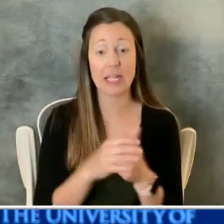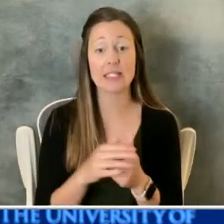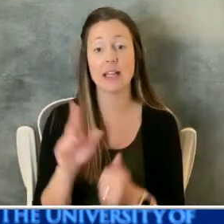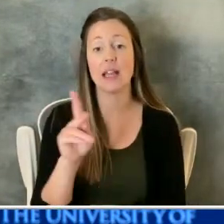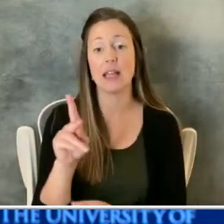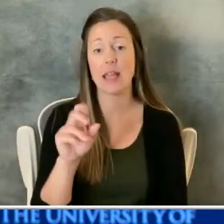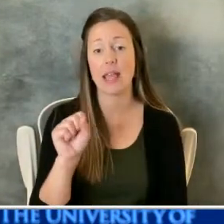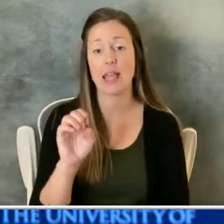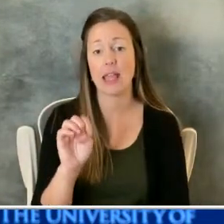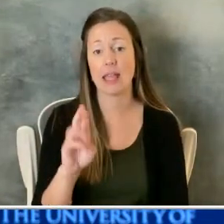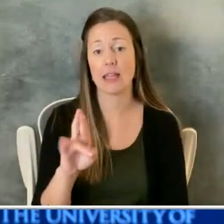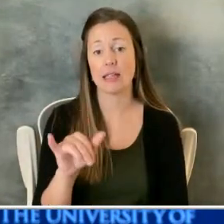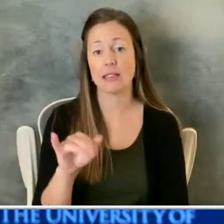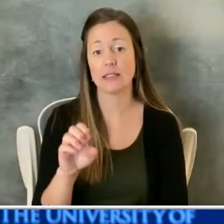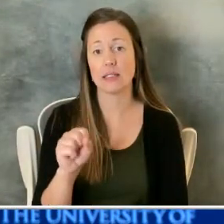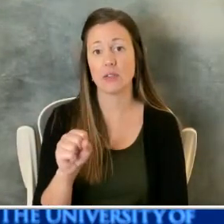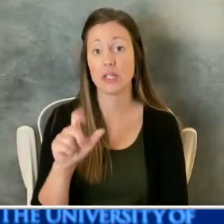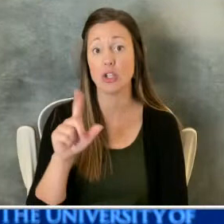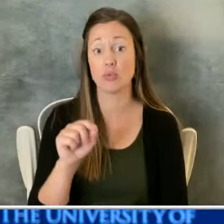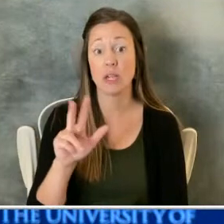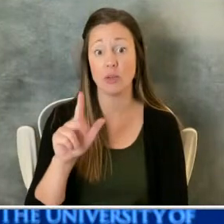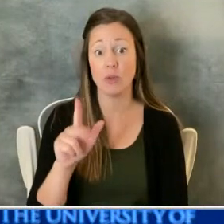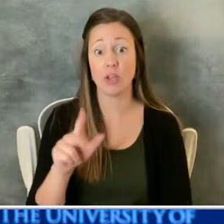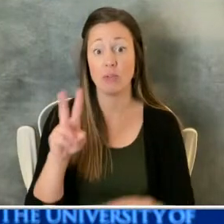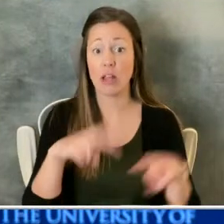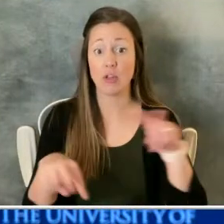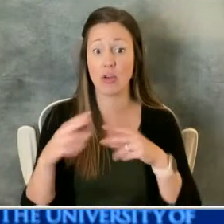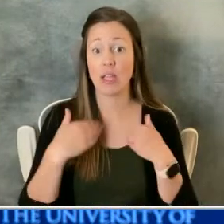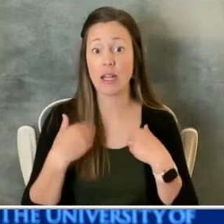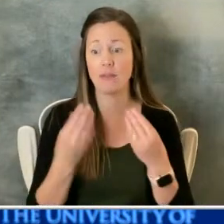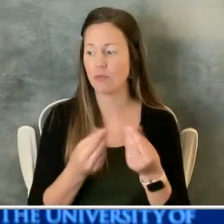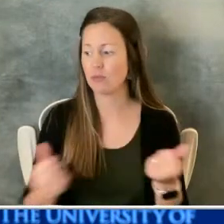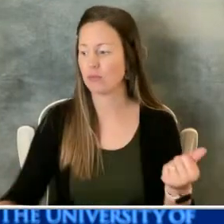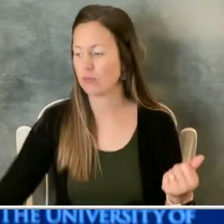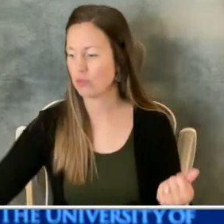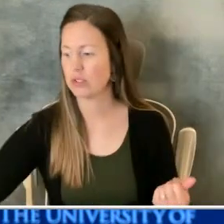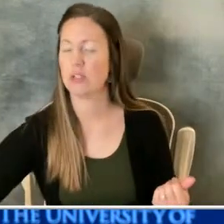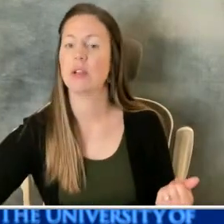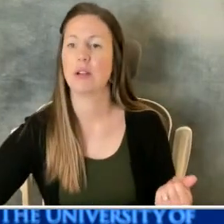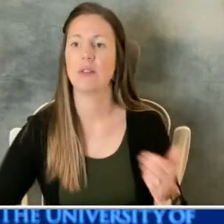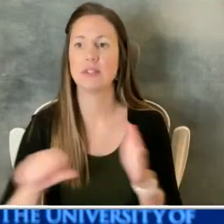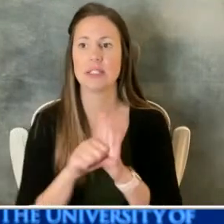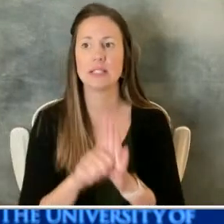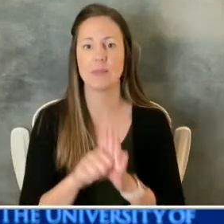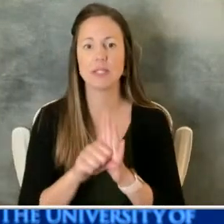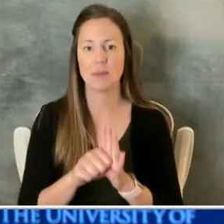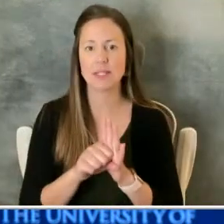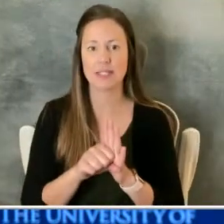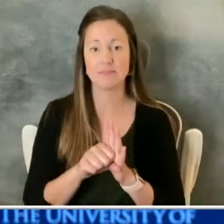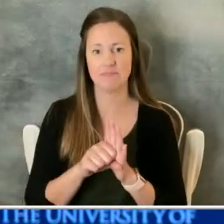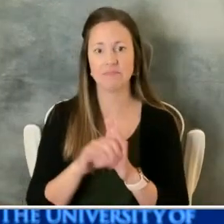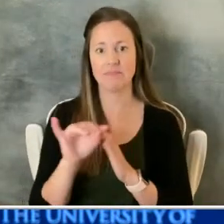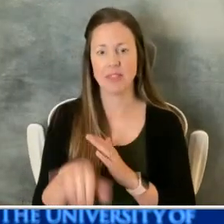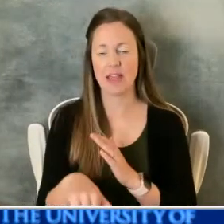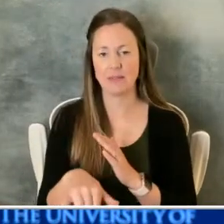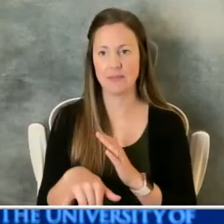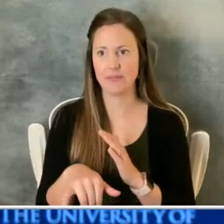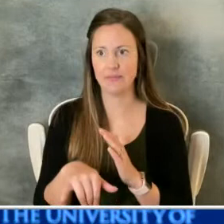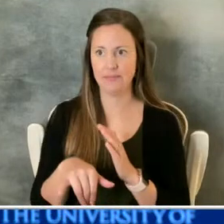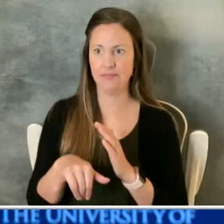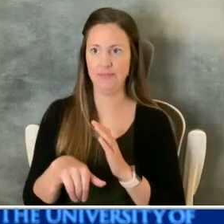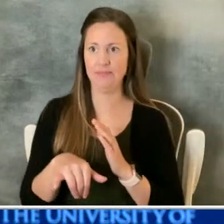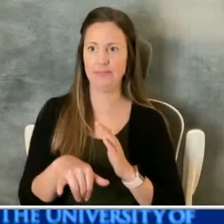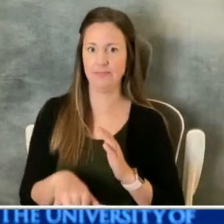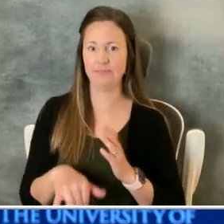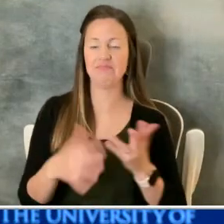2023, looking at that and having resolution of symptoms. It is very hard to say. A lot of these people now are coming up with symptoms. They have symptoms of the brain